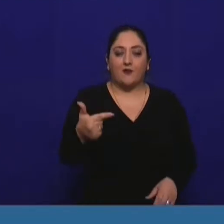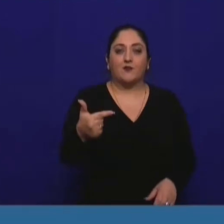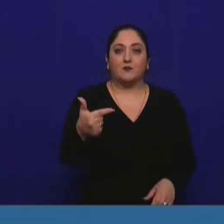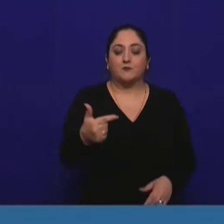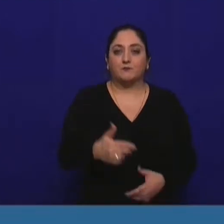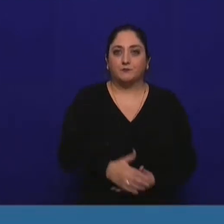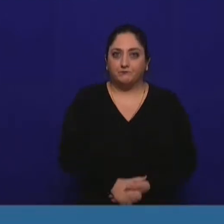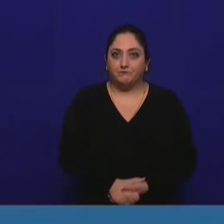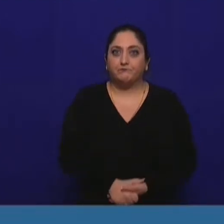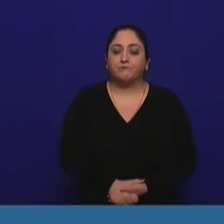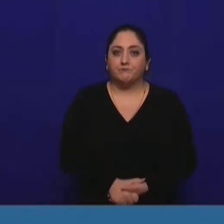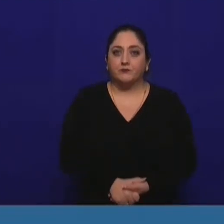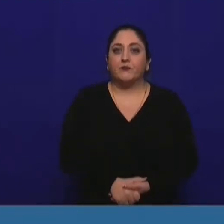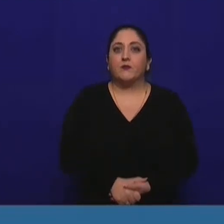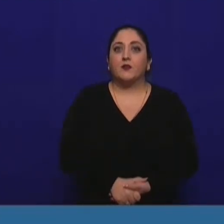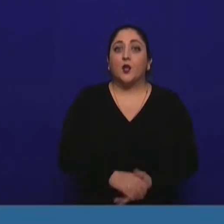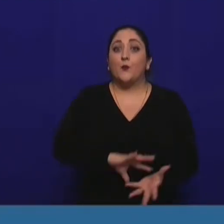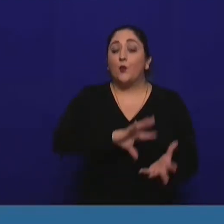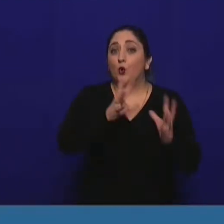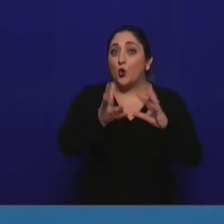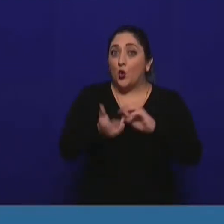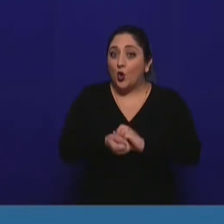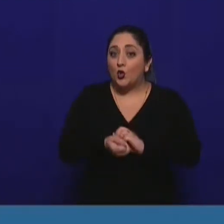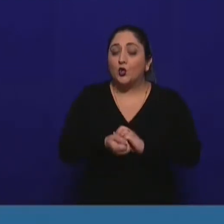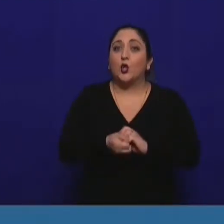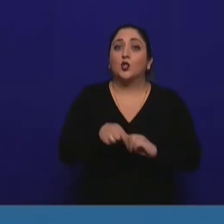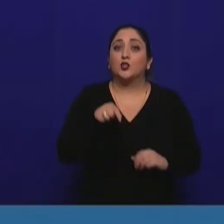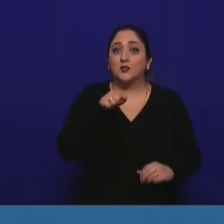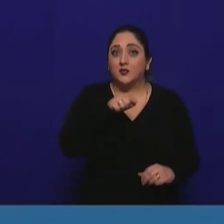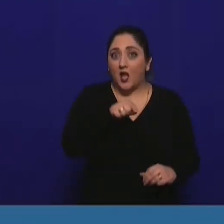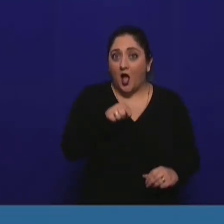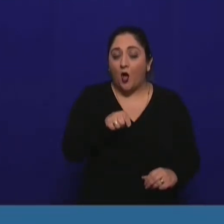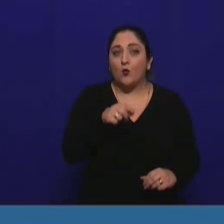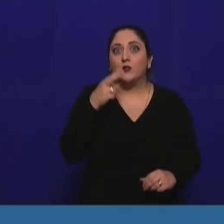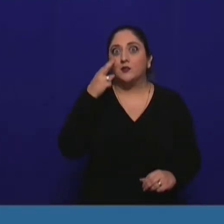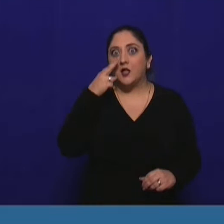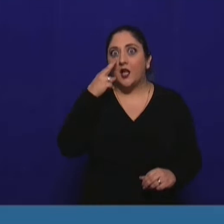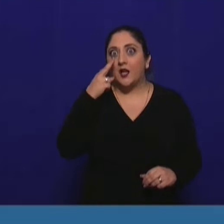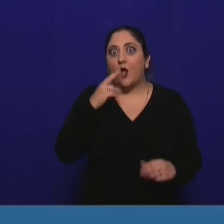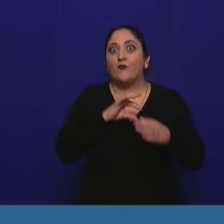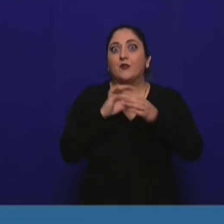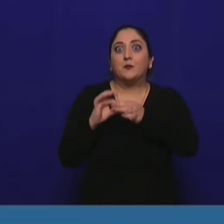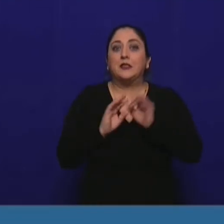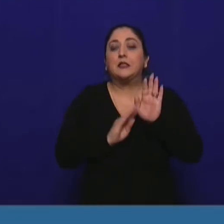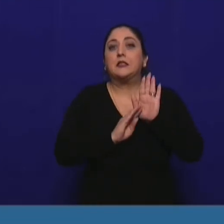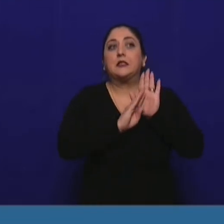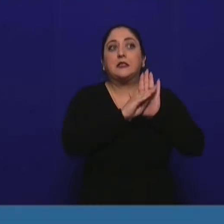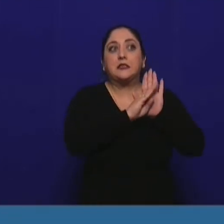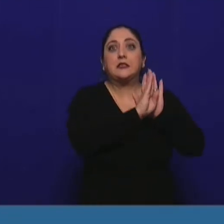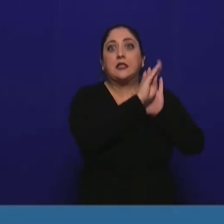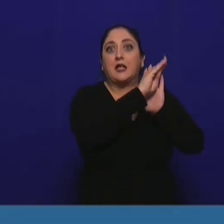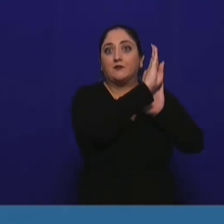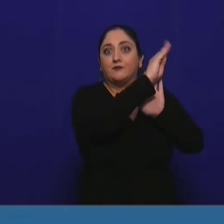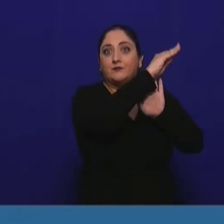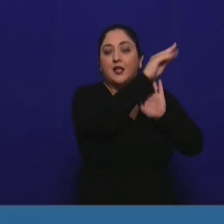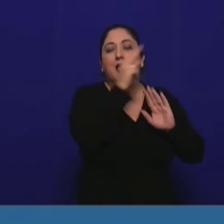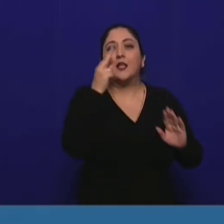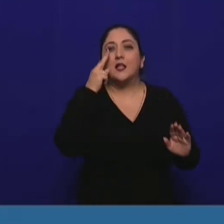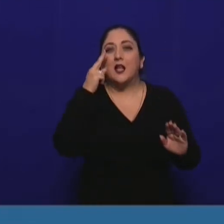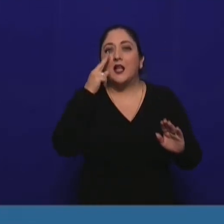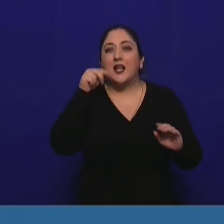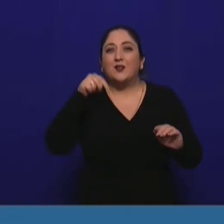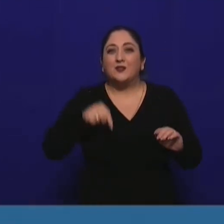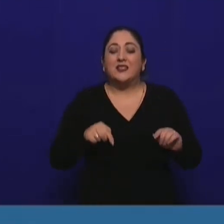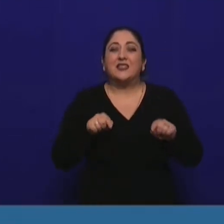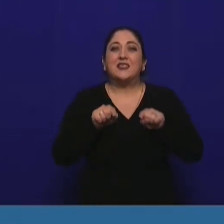persuni. L-ammont kumulattiv tal-każijiet bħalma qegħdin naraw niżdiedu u jekk inħarsu naqra lejn is-sitwazzjoni qegħdin f'din